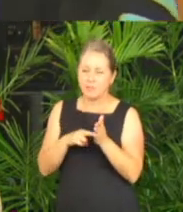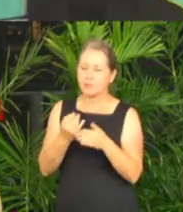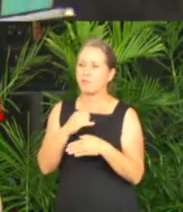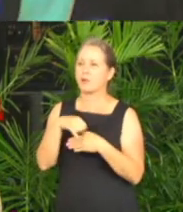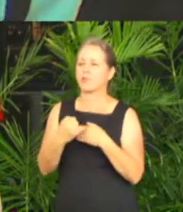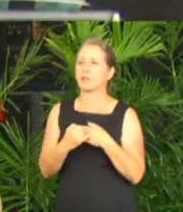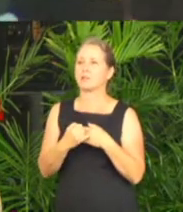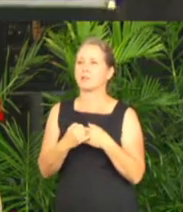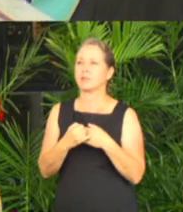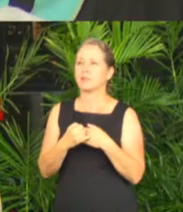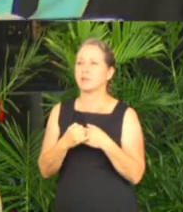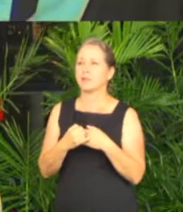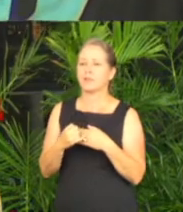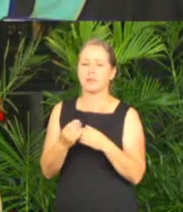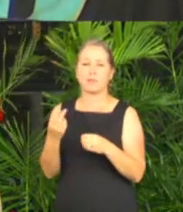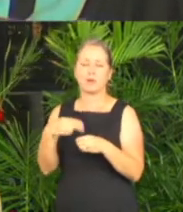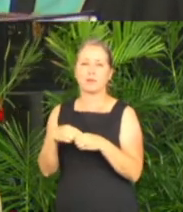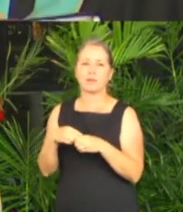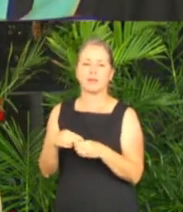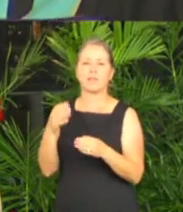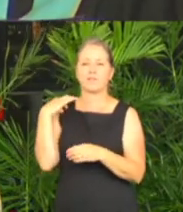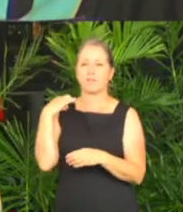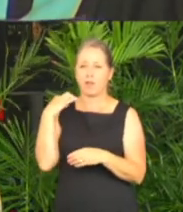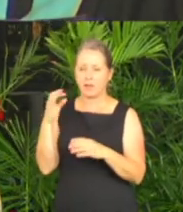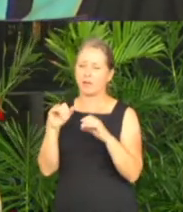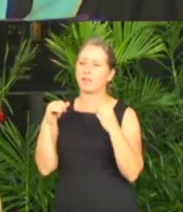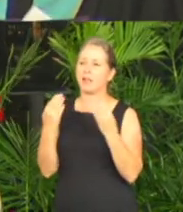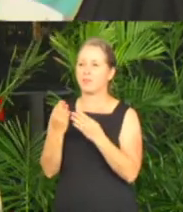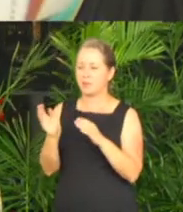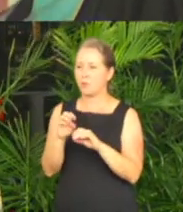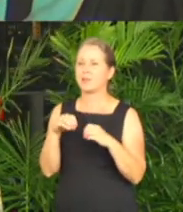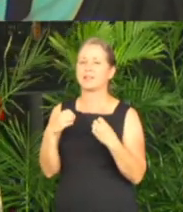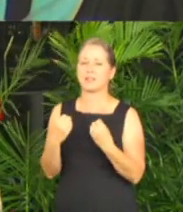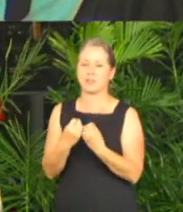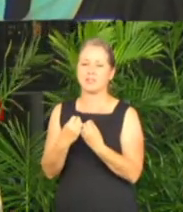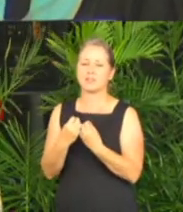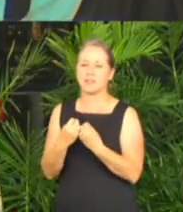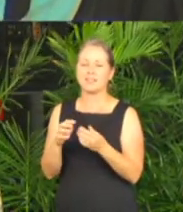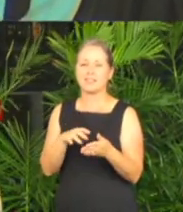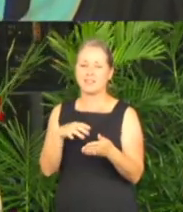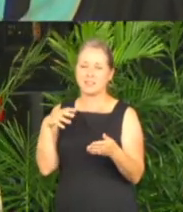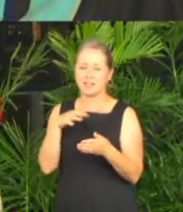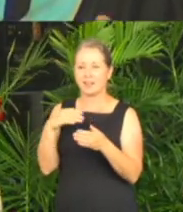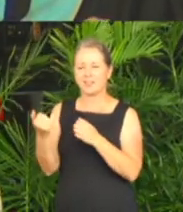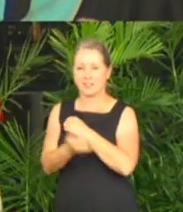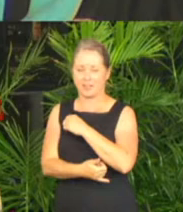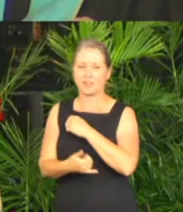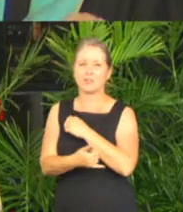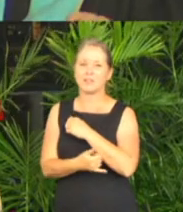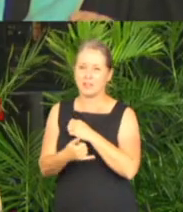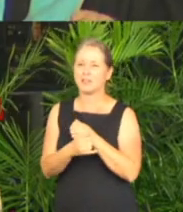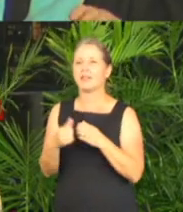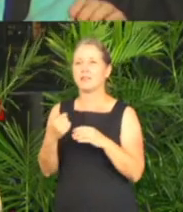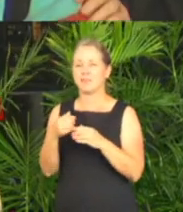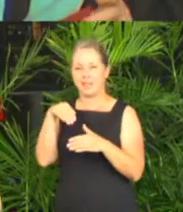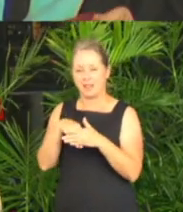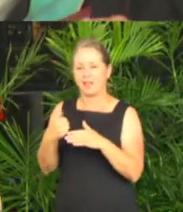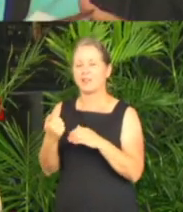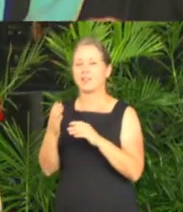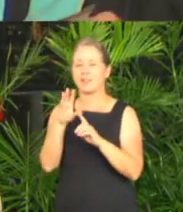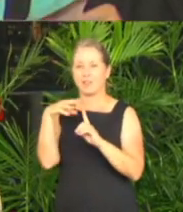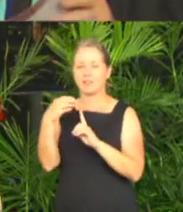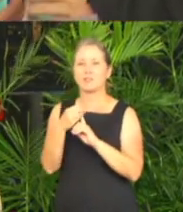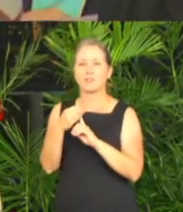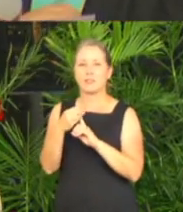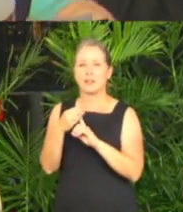projects, participated in volunteer clubs and organizations, studied abroad in immersive cultures, and took